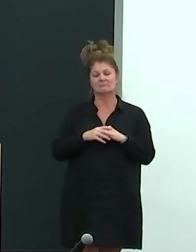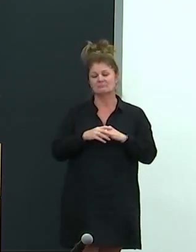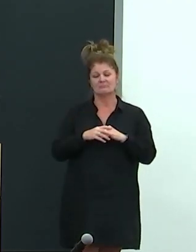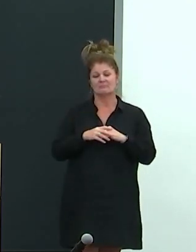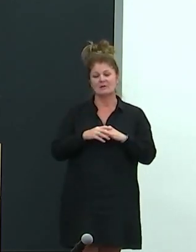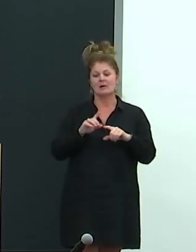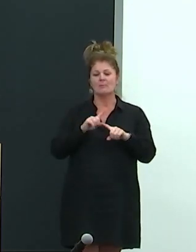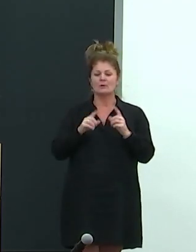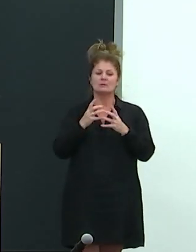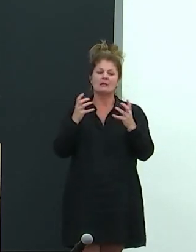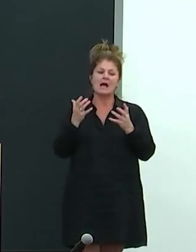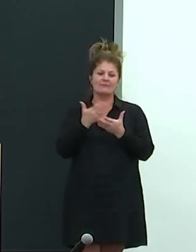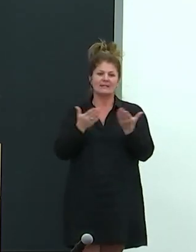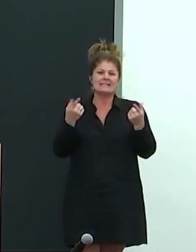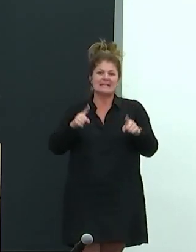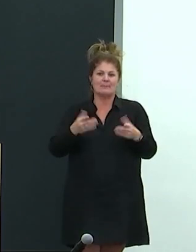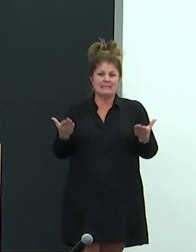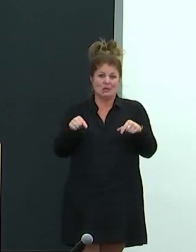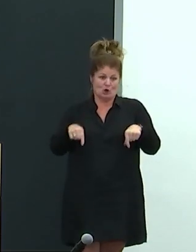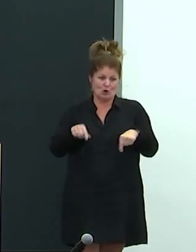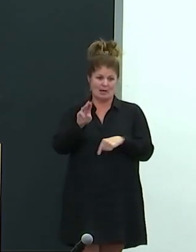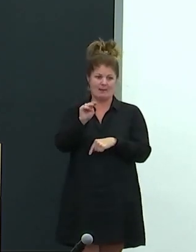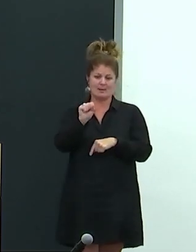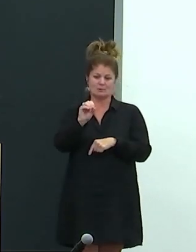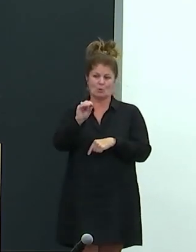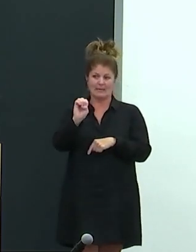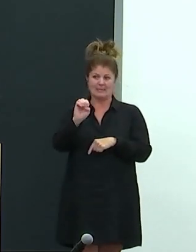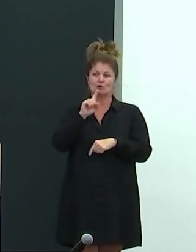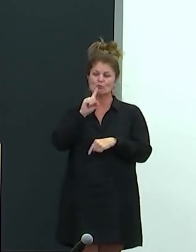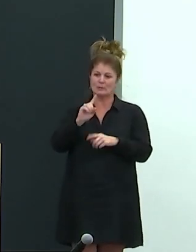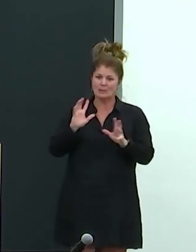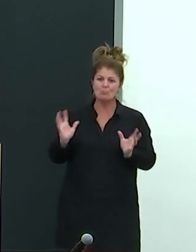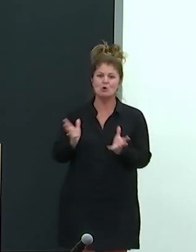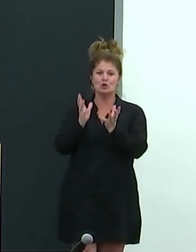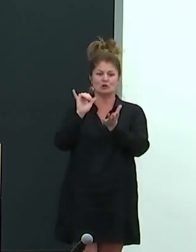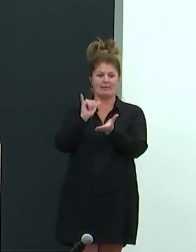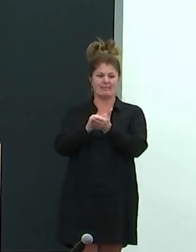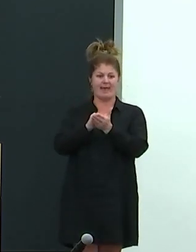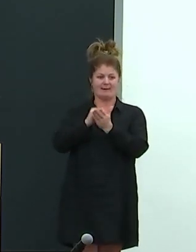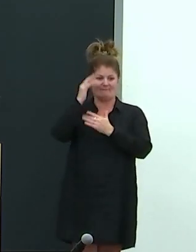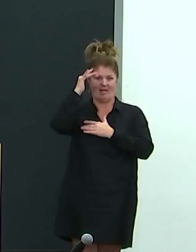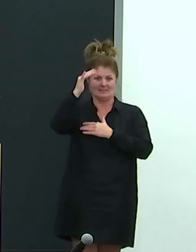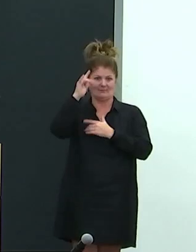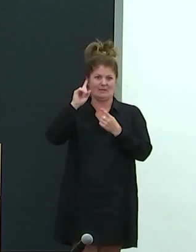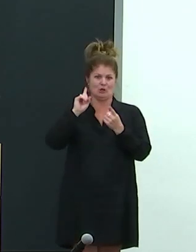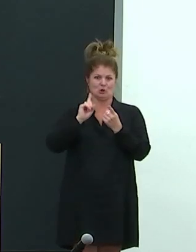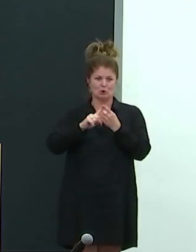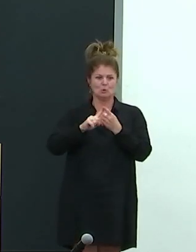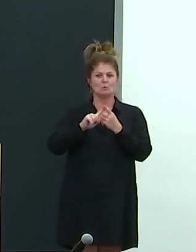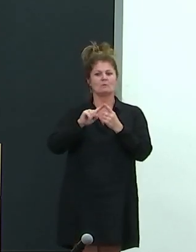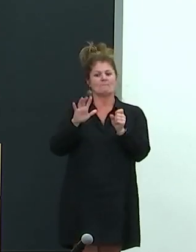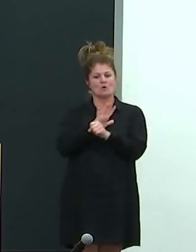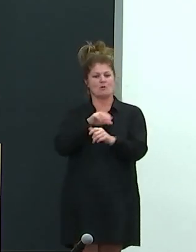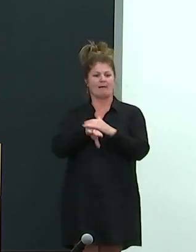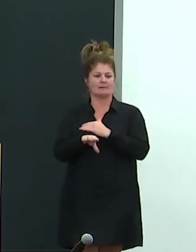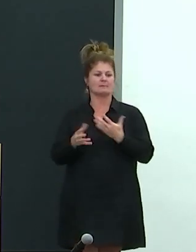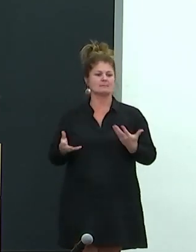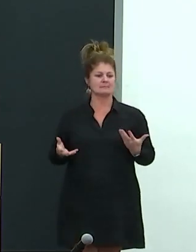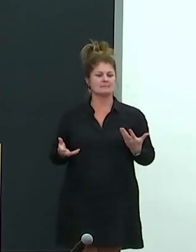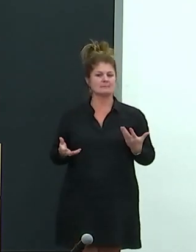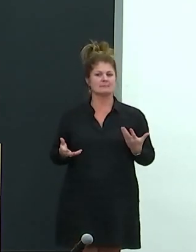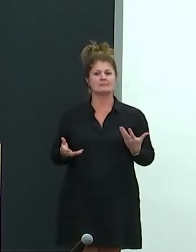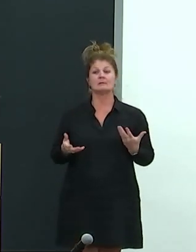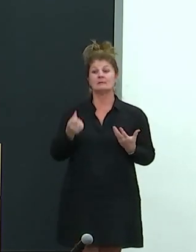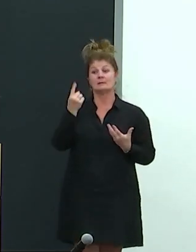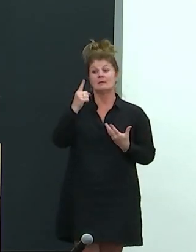been made at MSOE specifically to push that educational pedagogy. As an actual student, the biggest thing that I